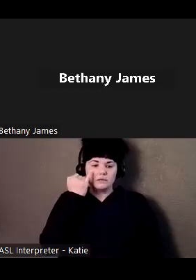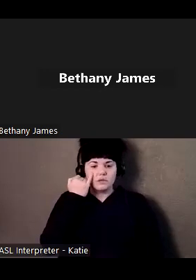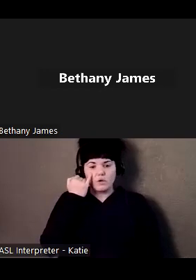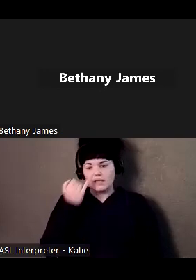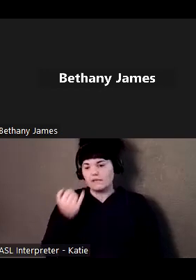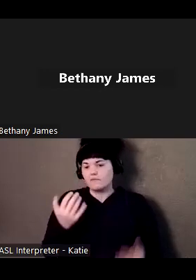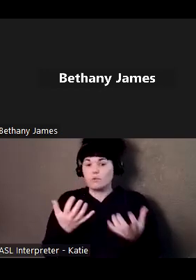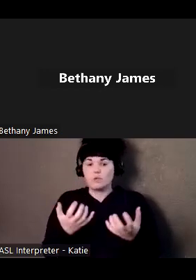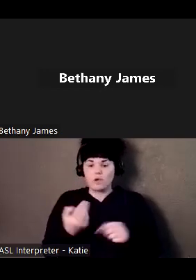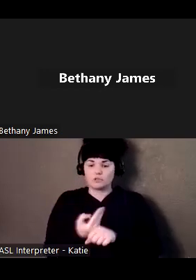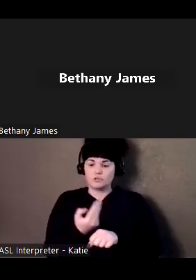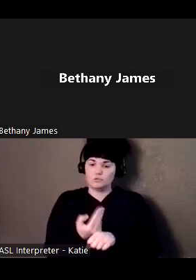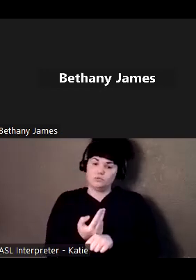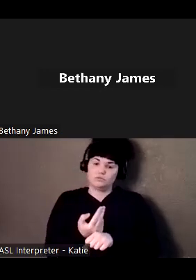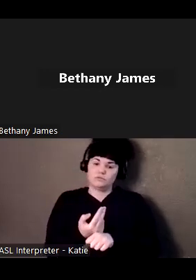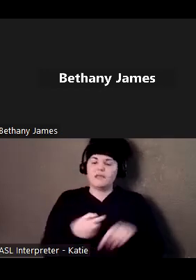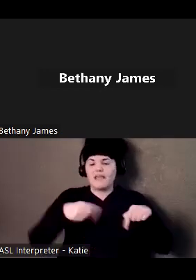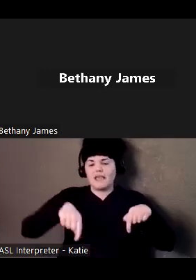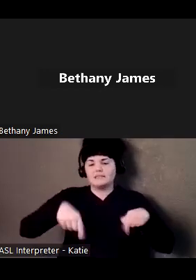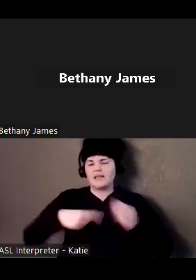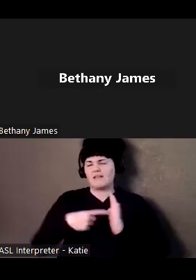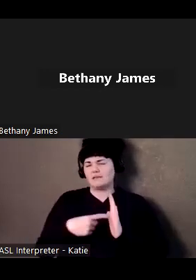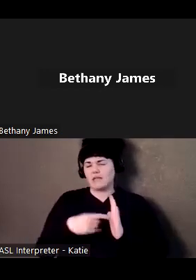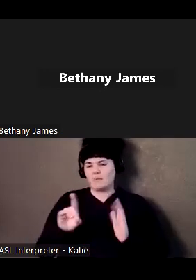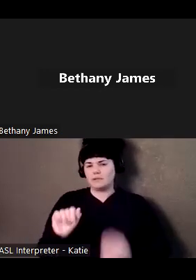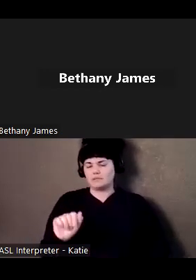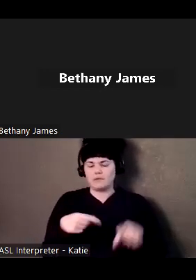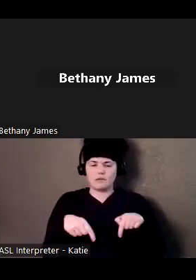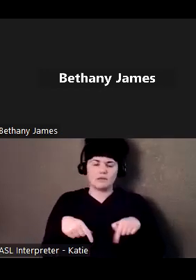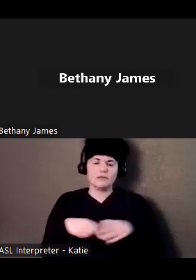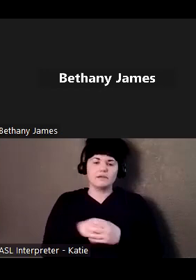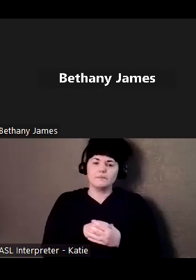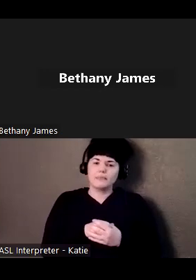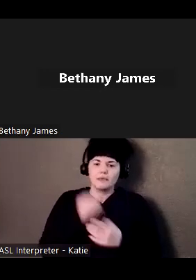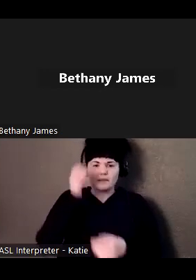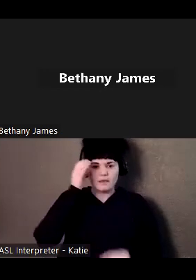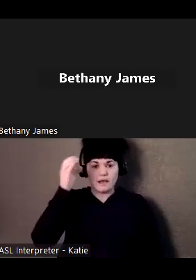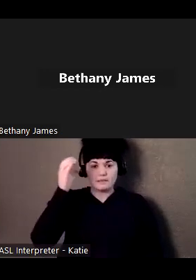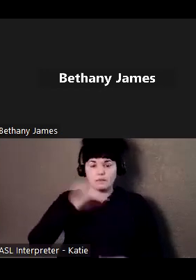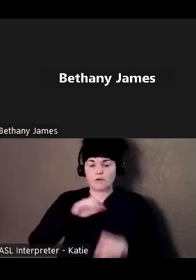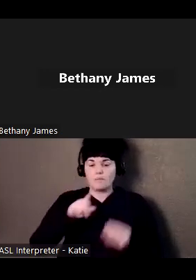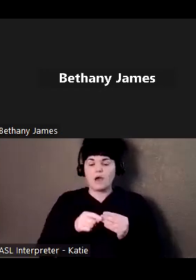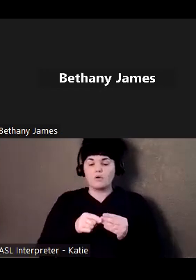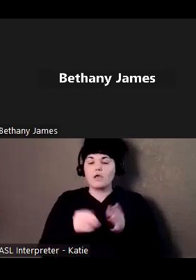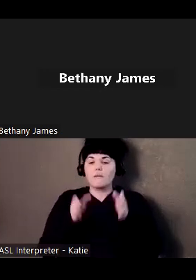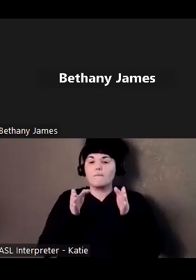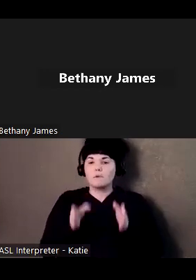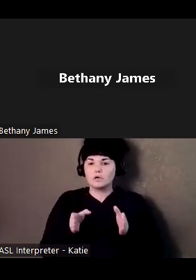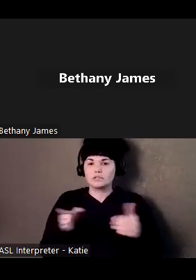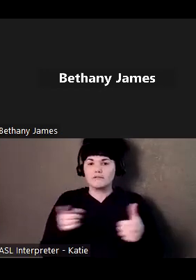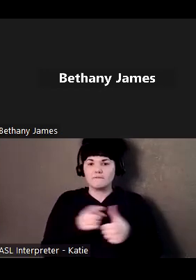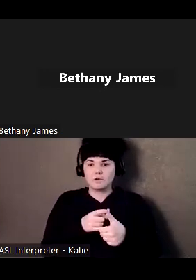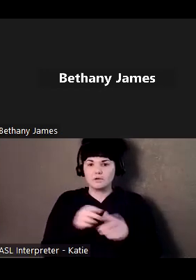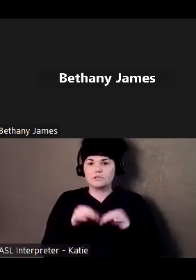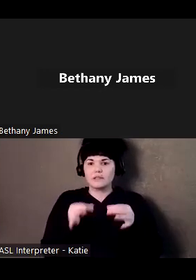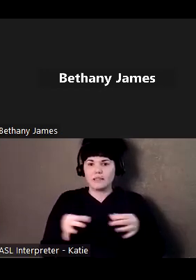utilize anxiety as a disability, and the concept of person first language that we've historically seen